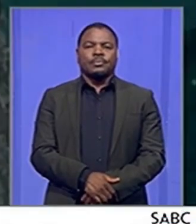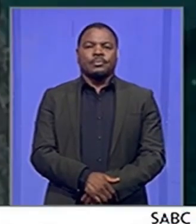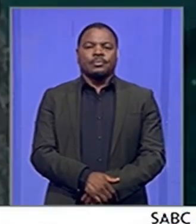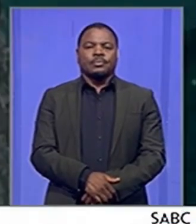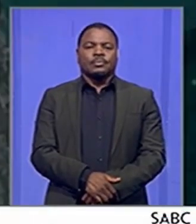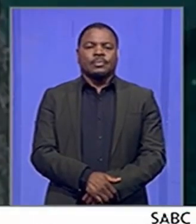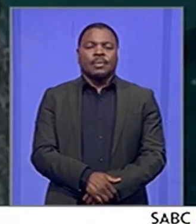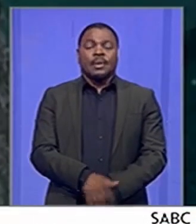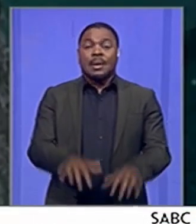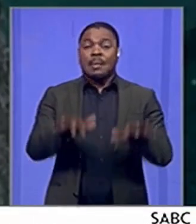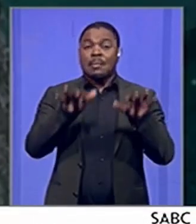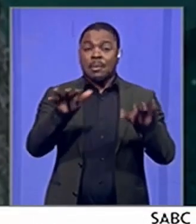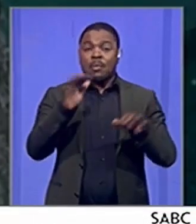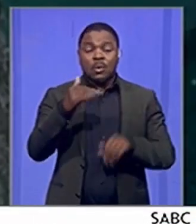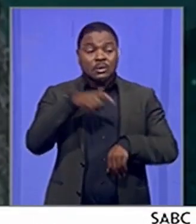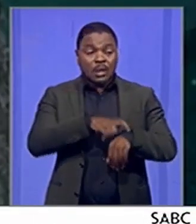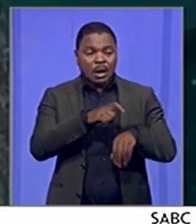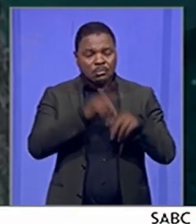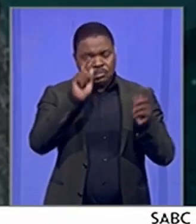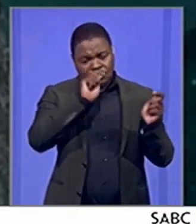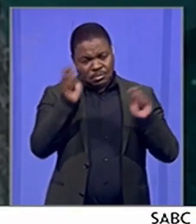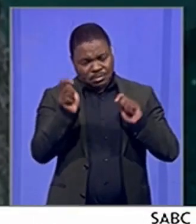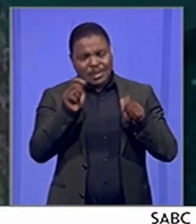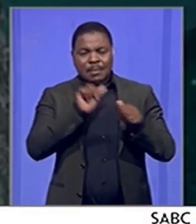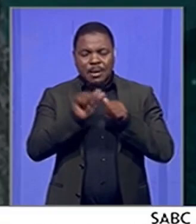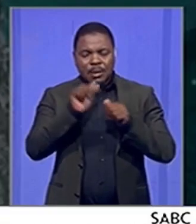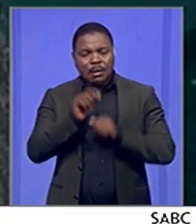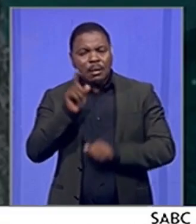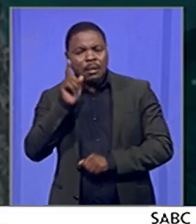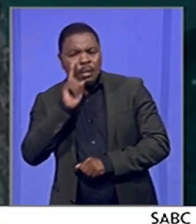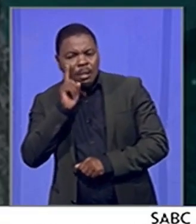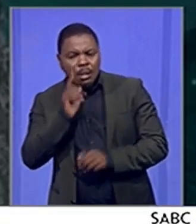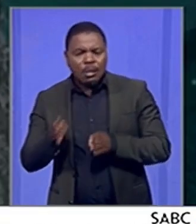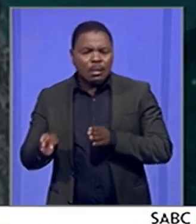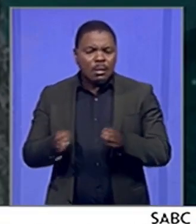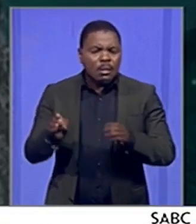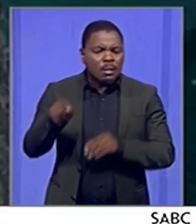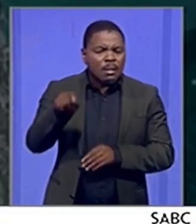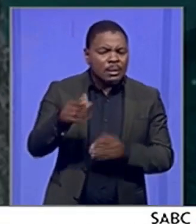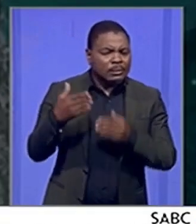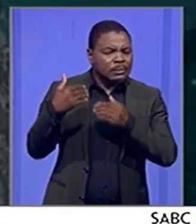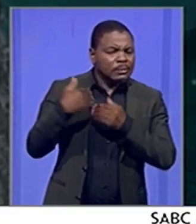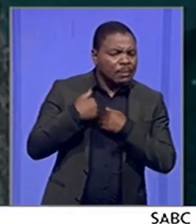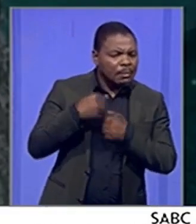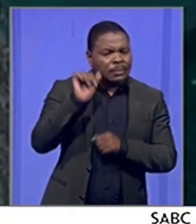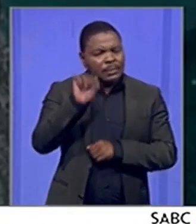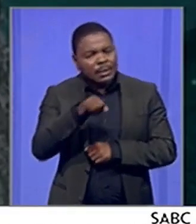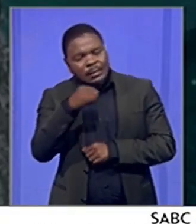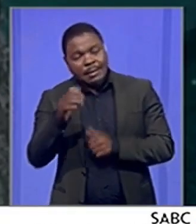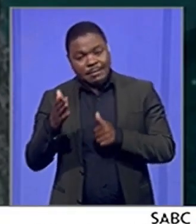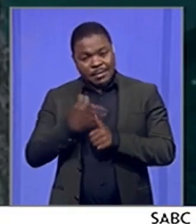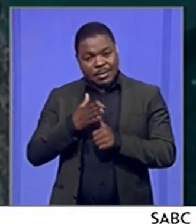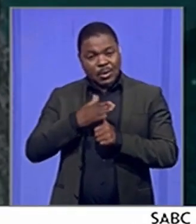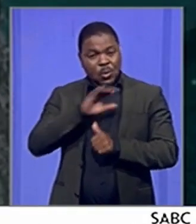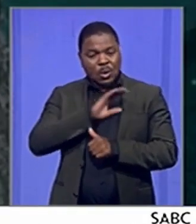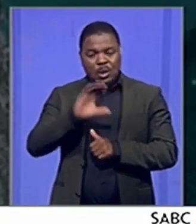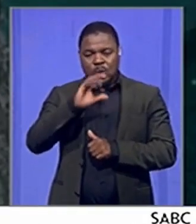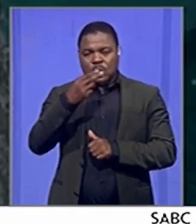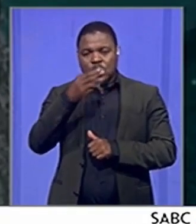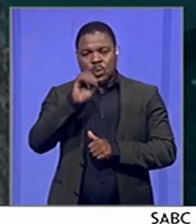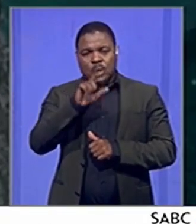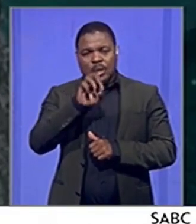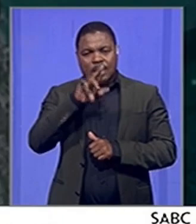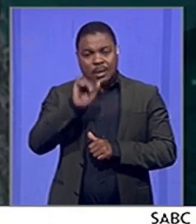A reng ga batho ba kolobetswa go tlhokomelwa gore noka go kolobetswa mo yona e babalesegile go le go kanakang kholera ke bolwetse bo